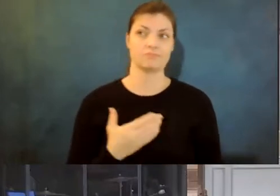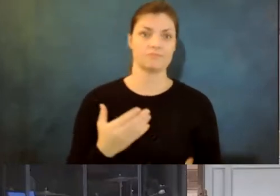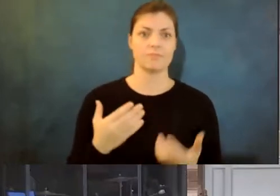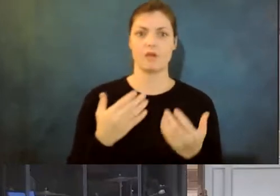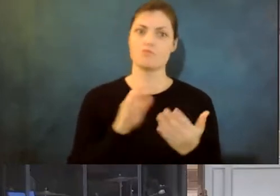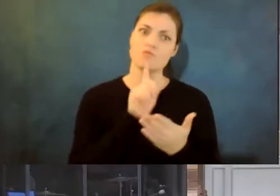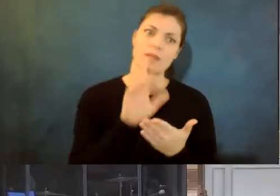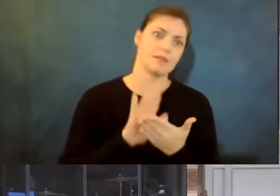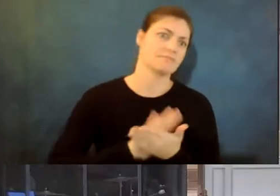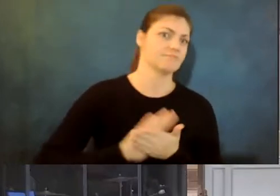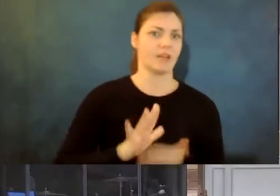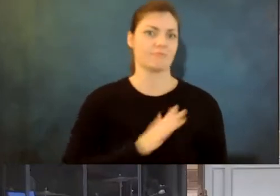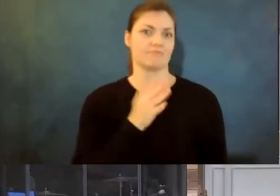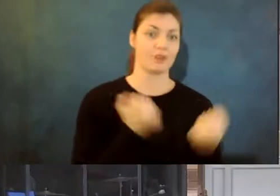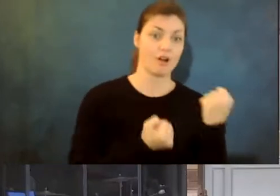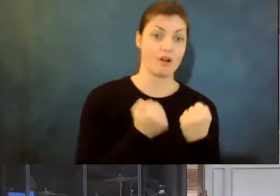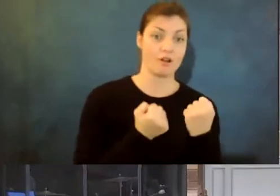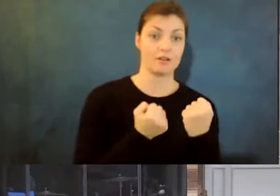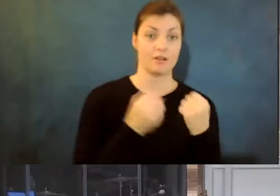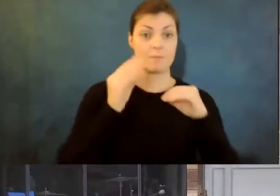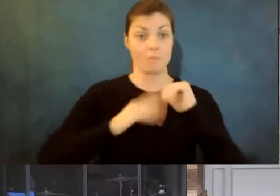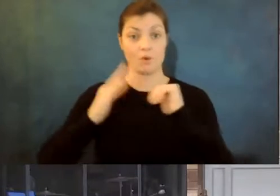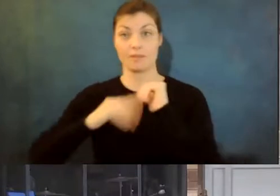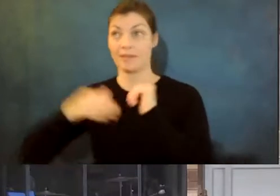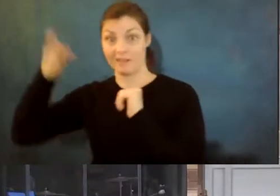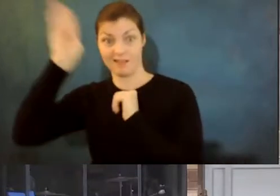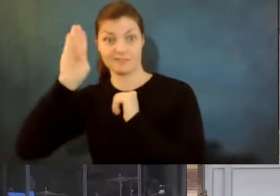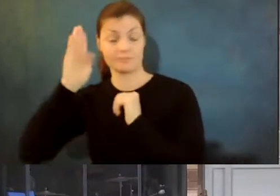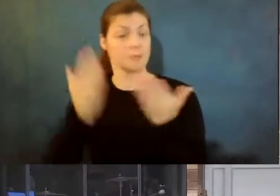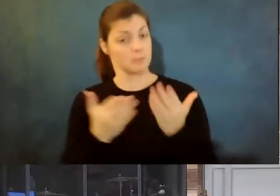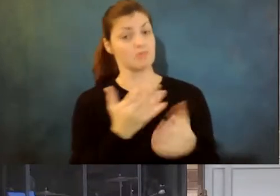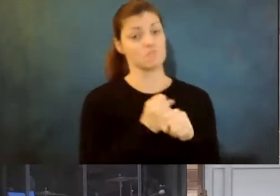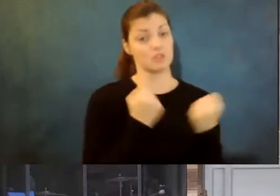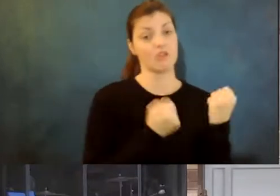than you desire God's presence, you may get a nicer car.